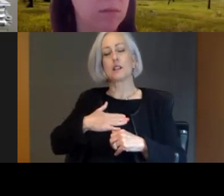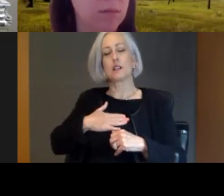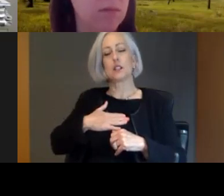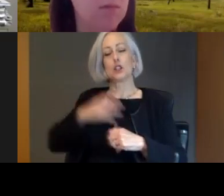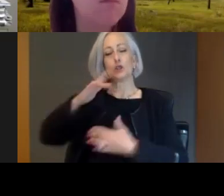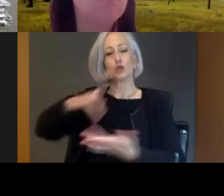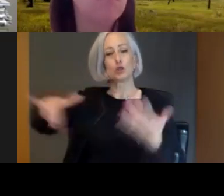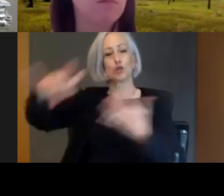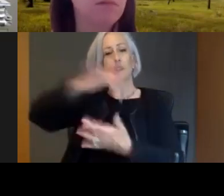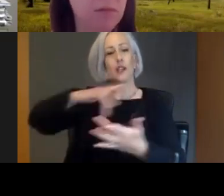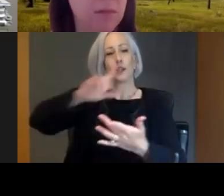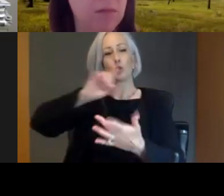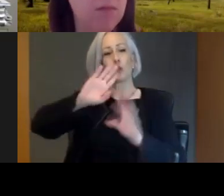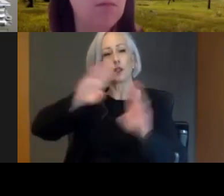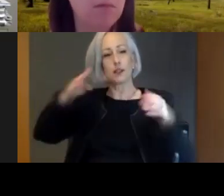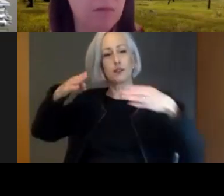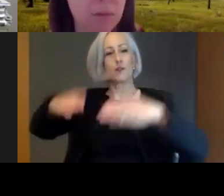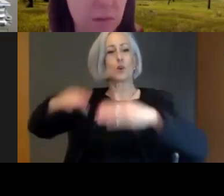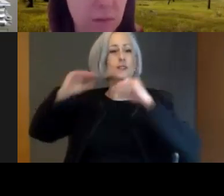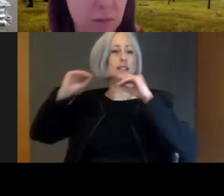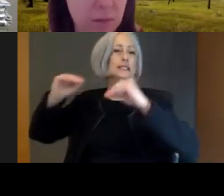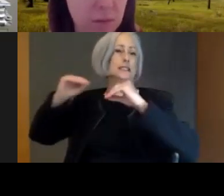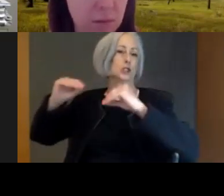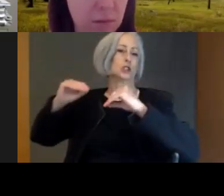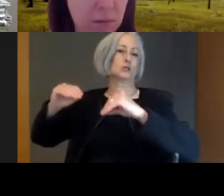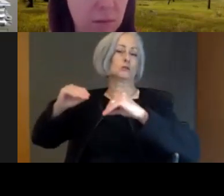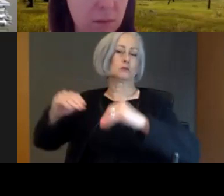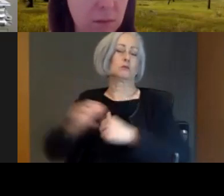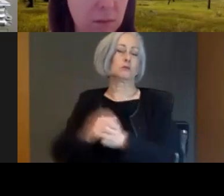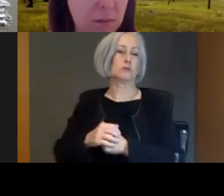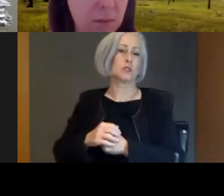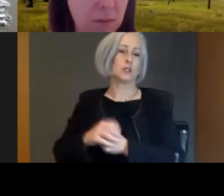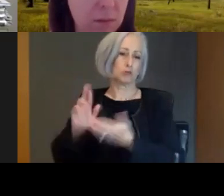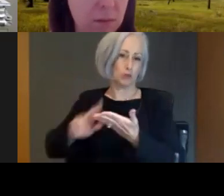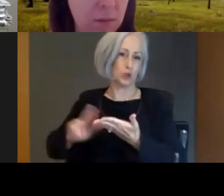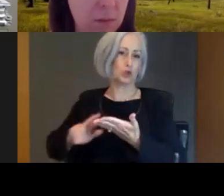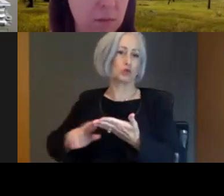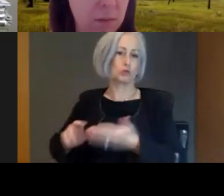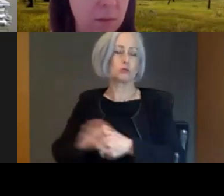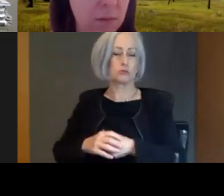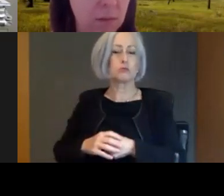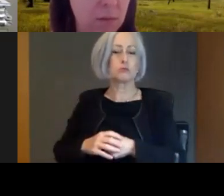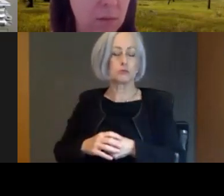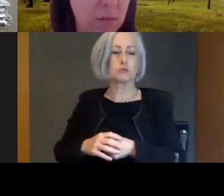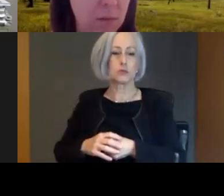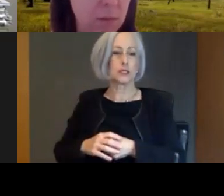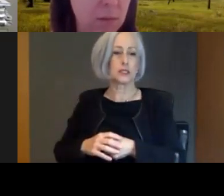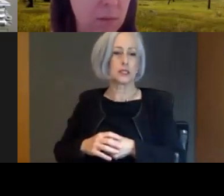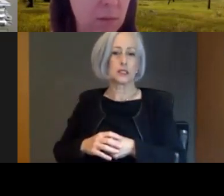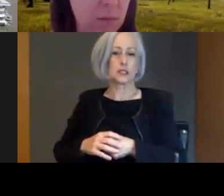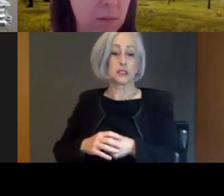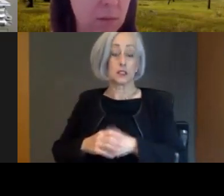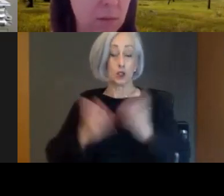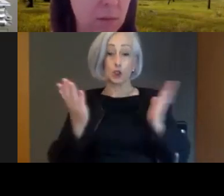teaching, the research aspects, but I'm not discounting the